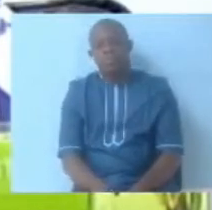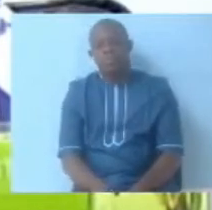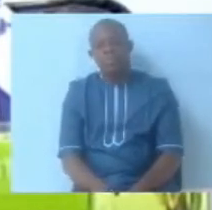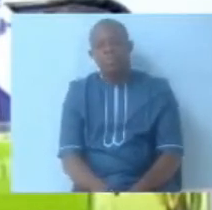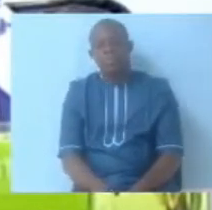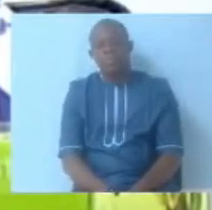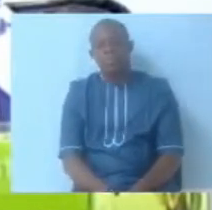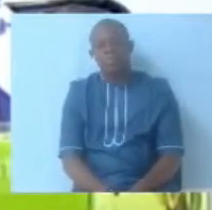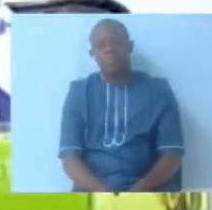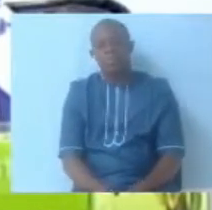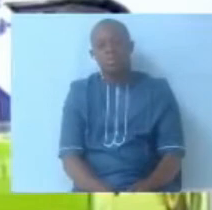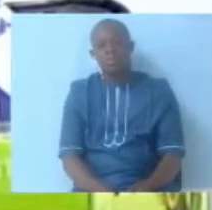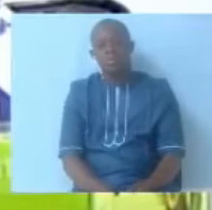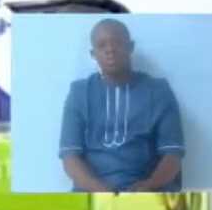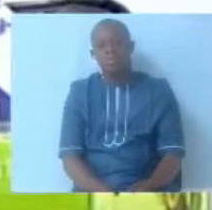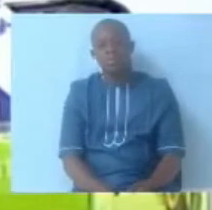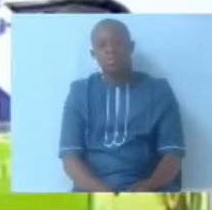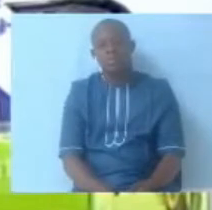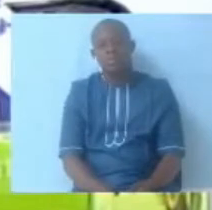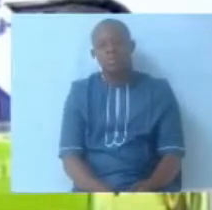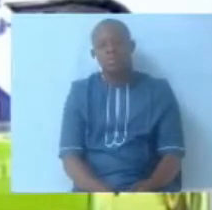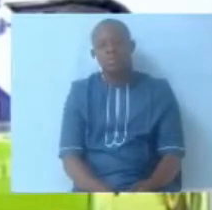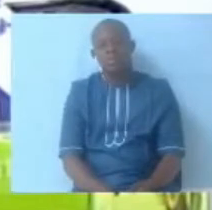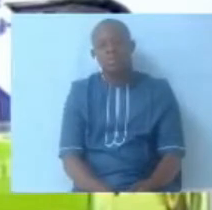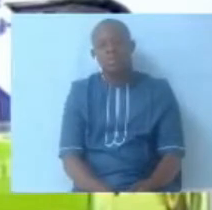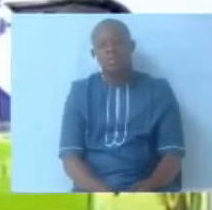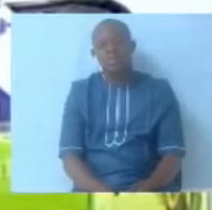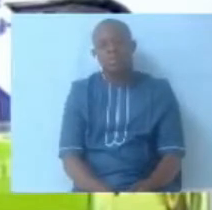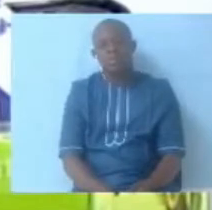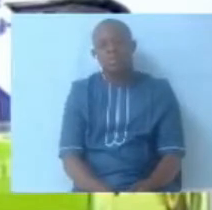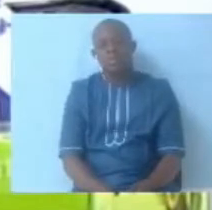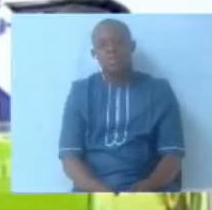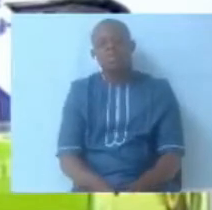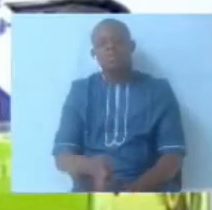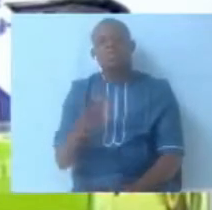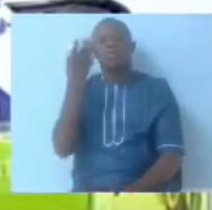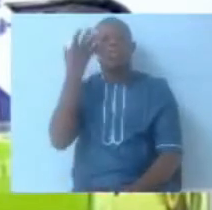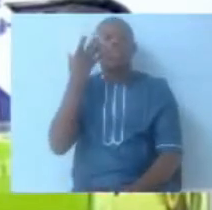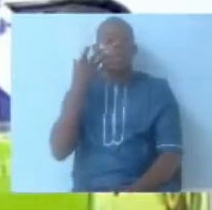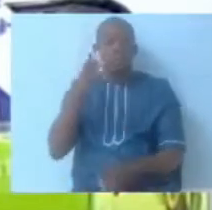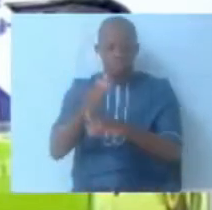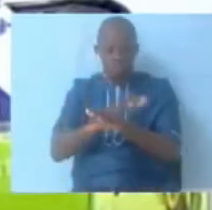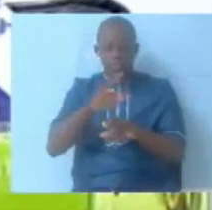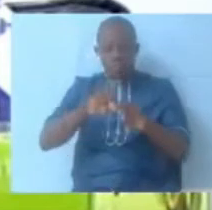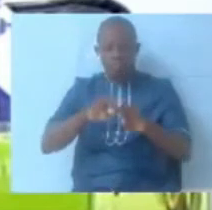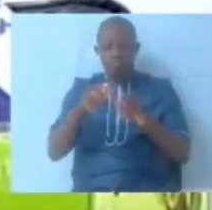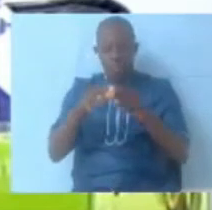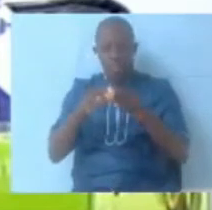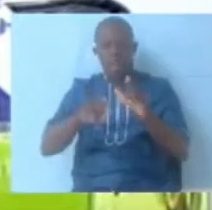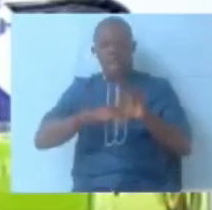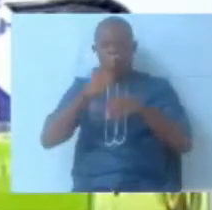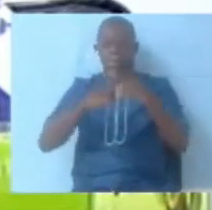but when they sat over the petition the issue that was raised by the attorney general then was that